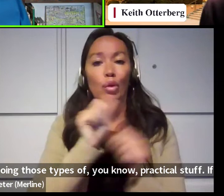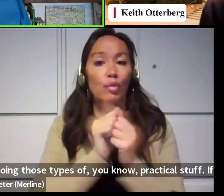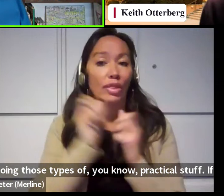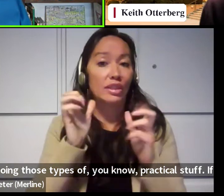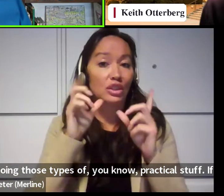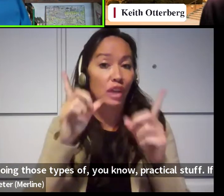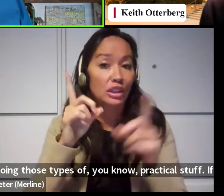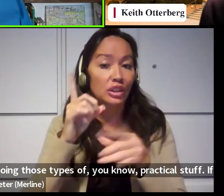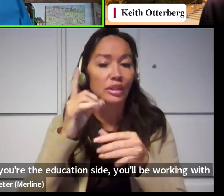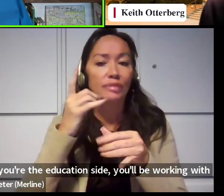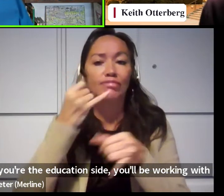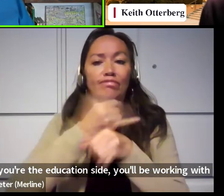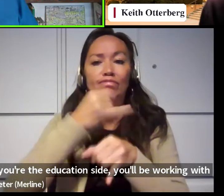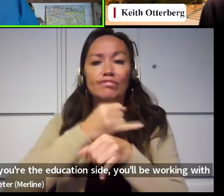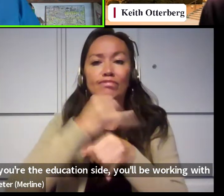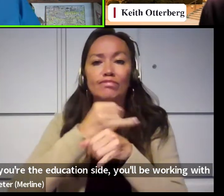educational institutions doing